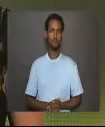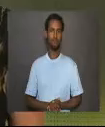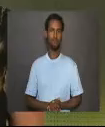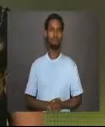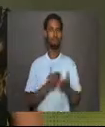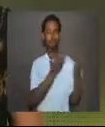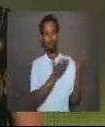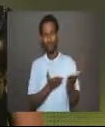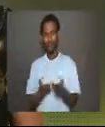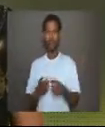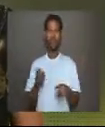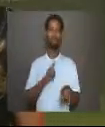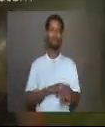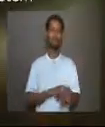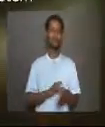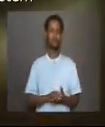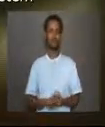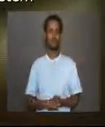Welcome back, everyone.